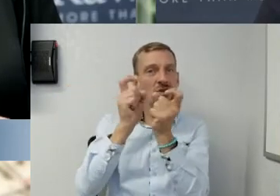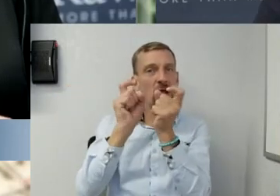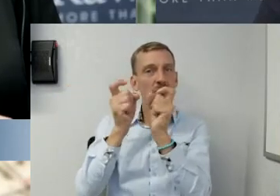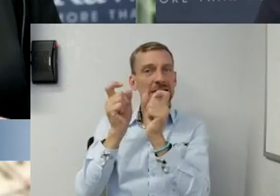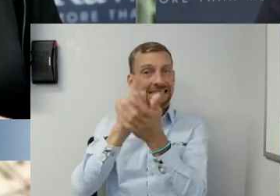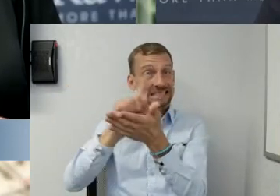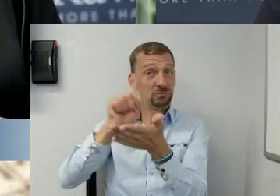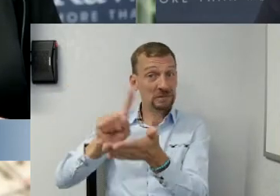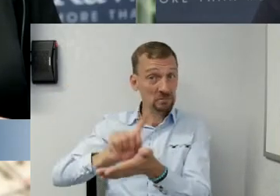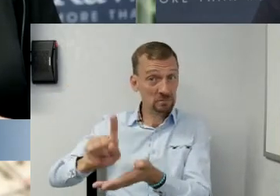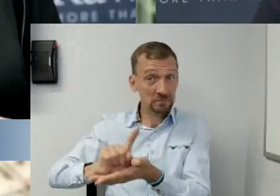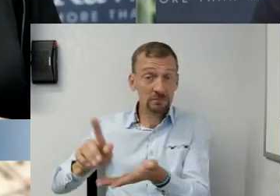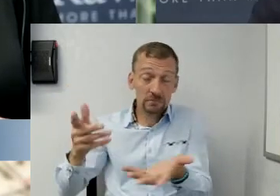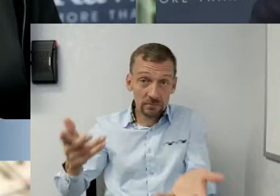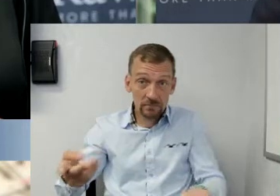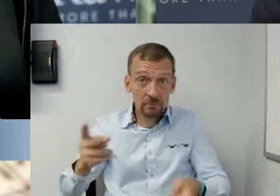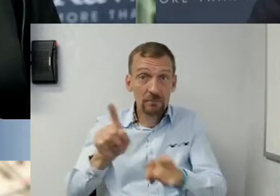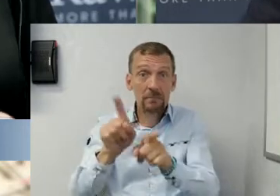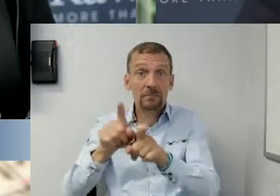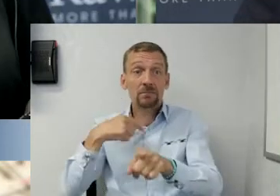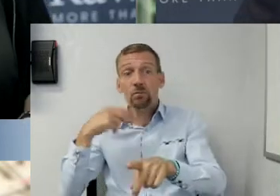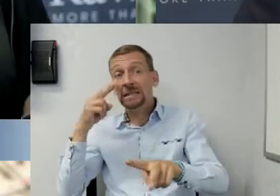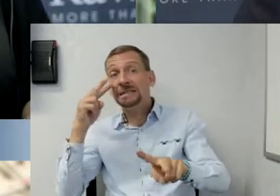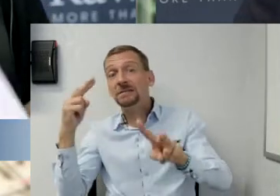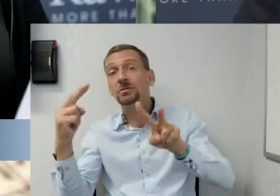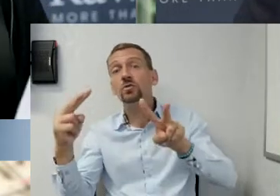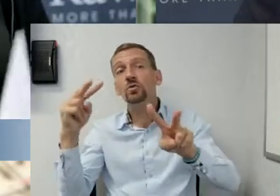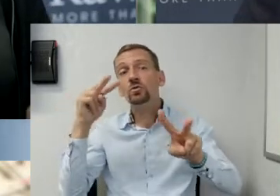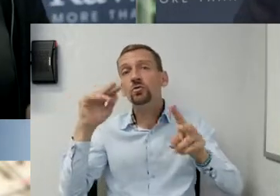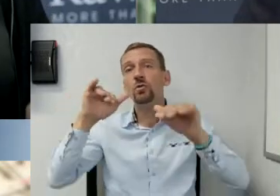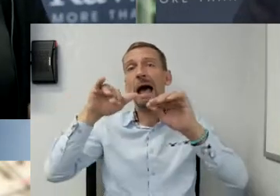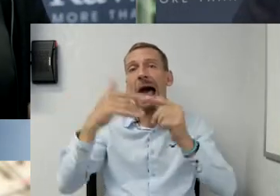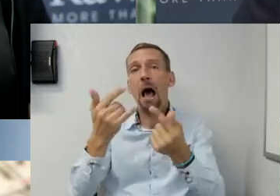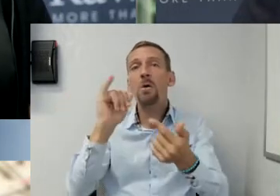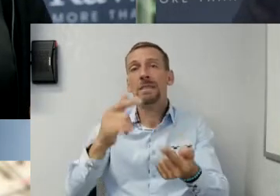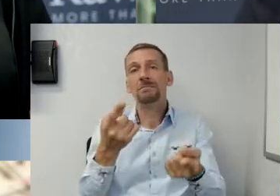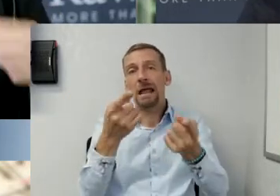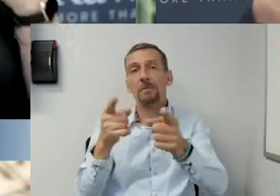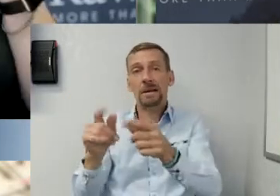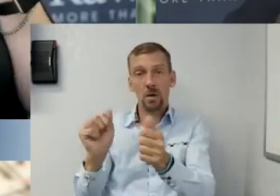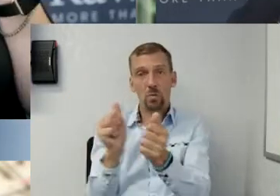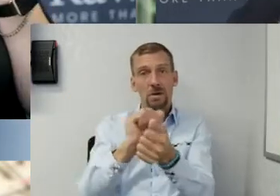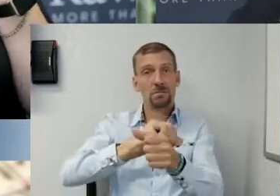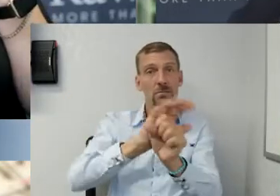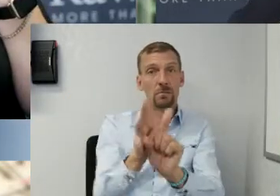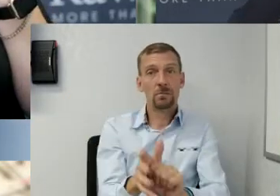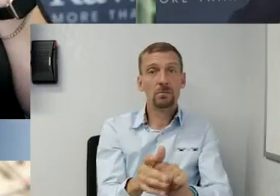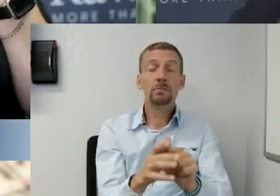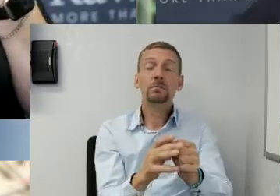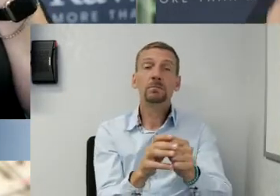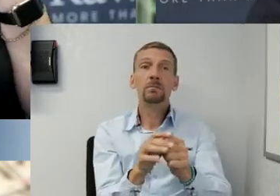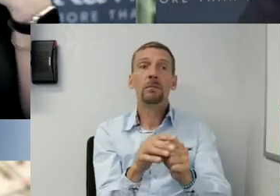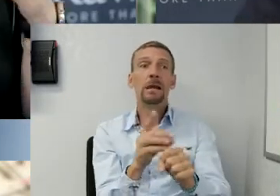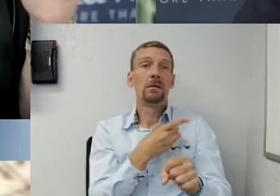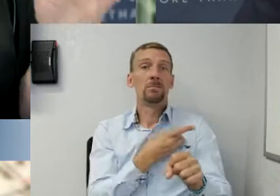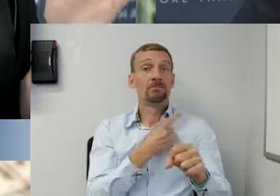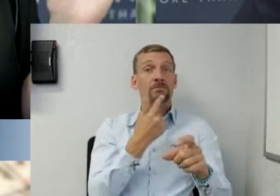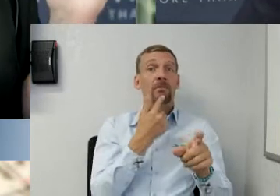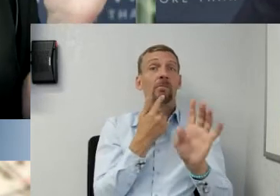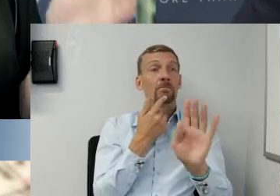week as, again, we see things, how they kind of play out. Yeah. Okay, so you referenced that we are now at